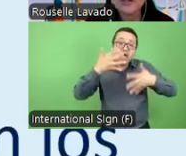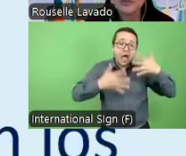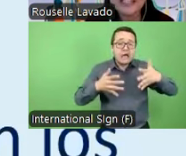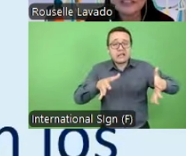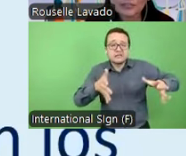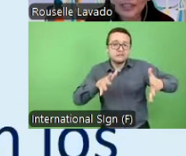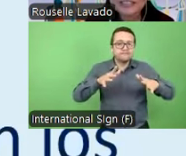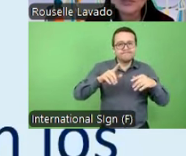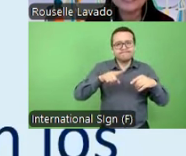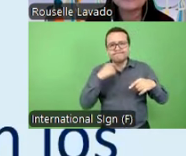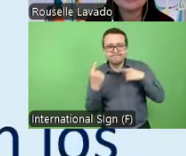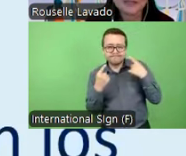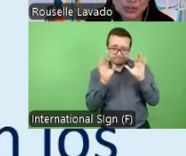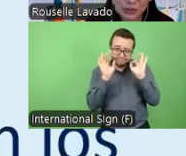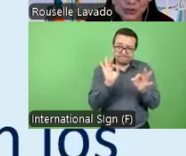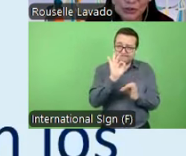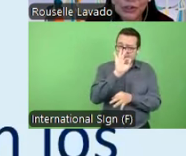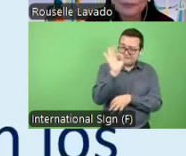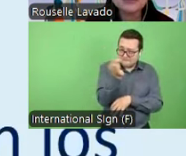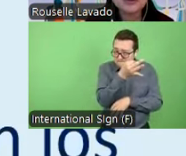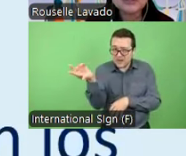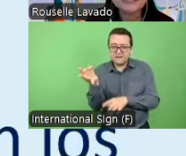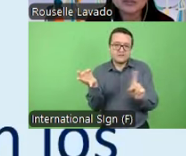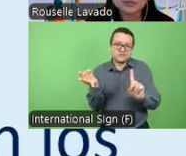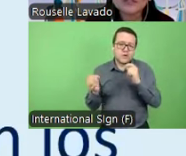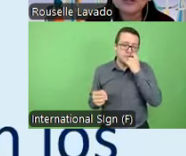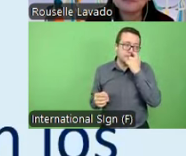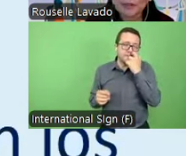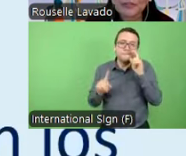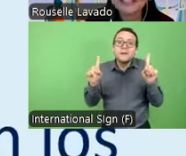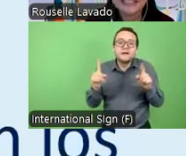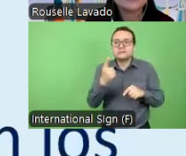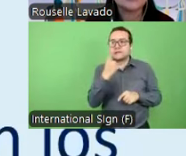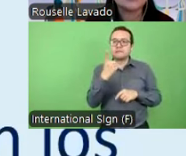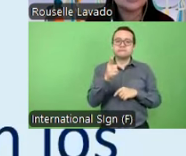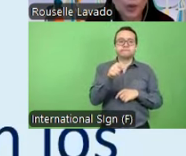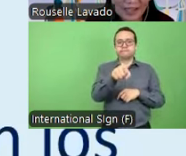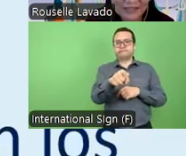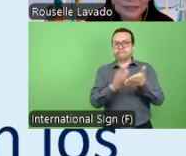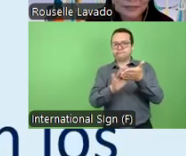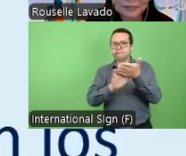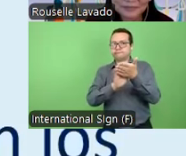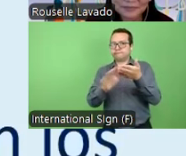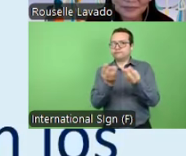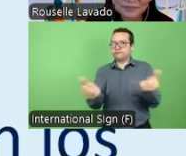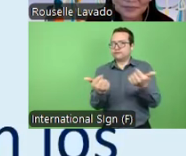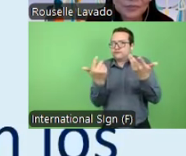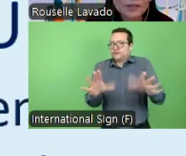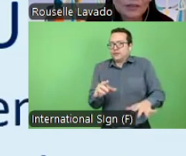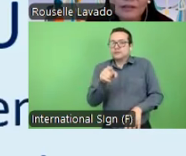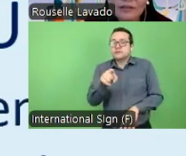say, we cannot fix what we cannot measure, but we also cannot wait for perfect data to act.